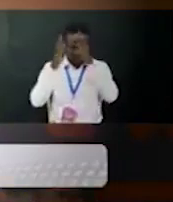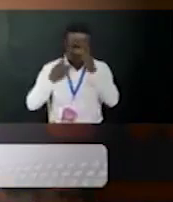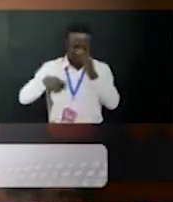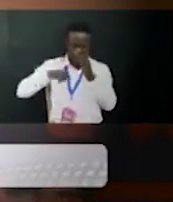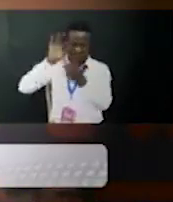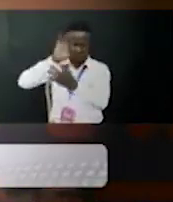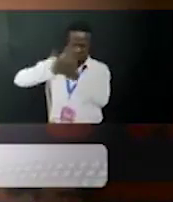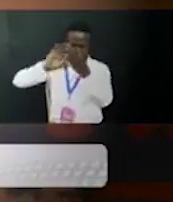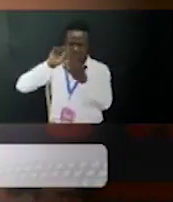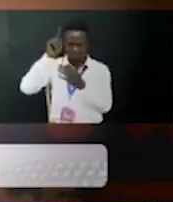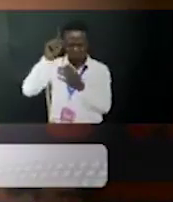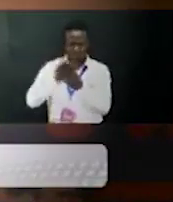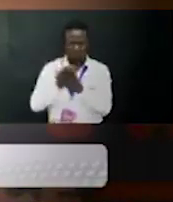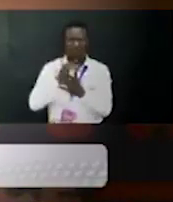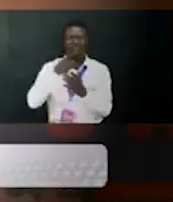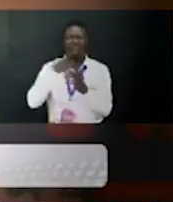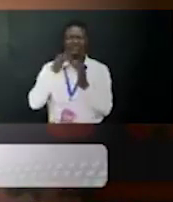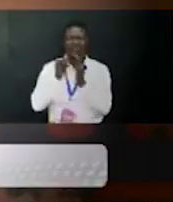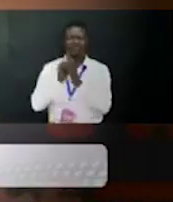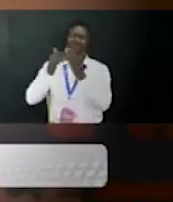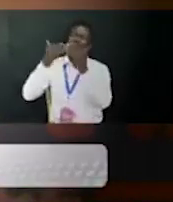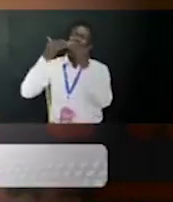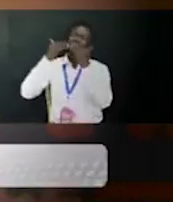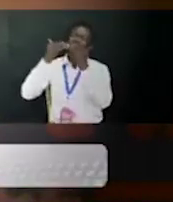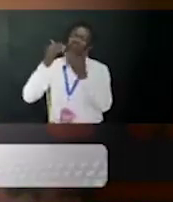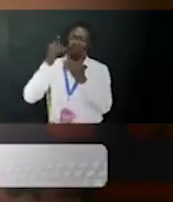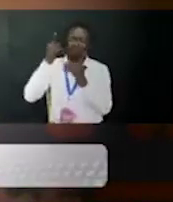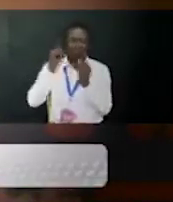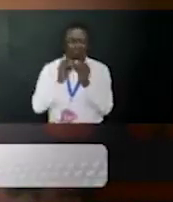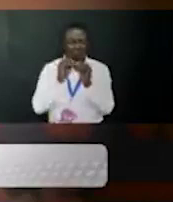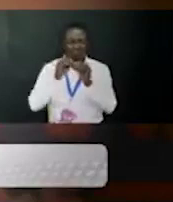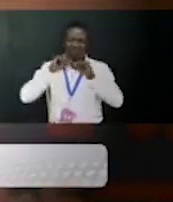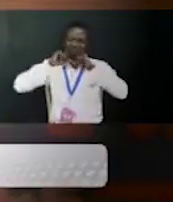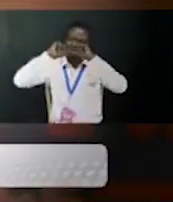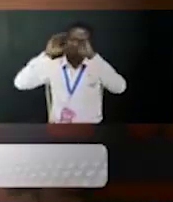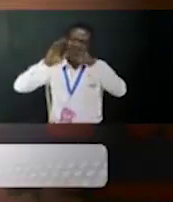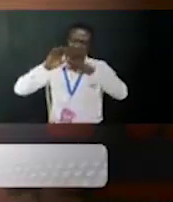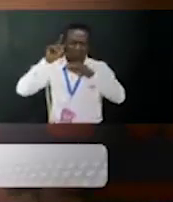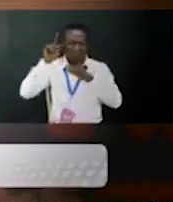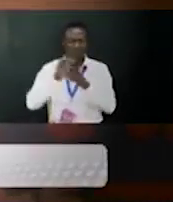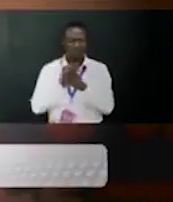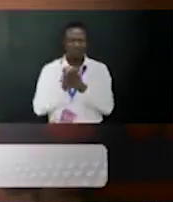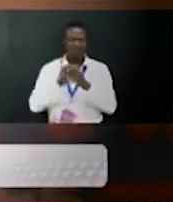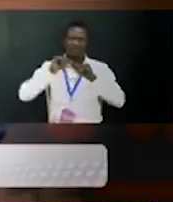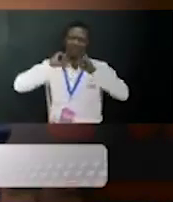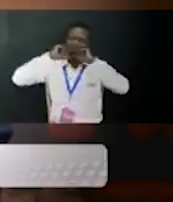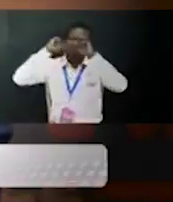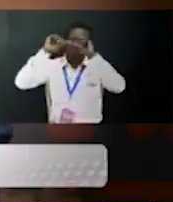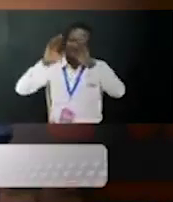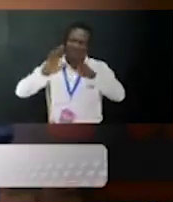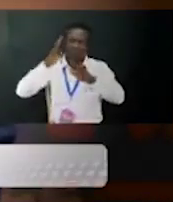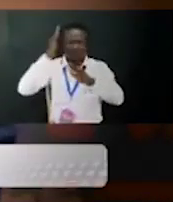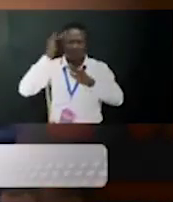before you and we say we thank you. We bless you. We bless you for your